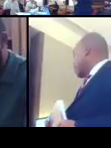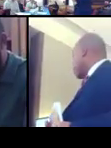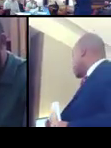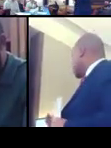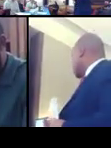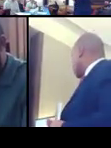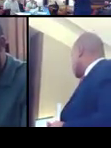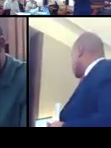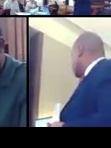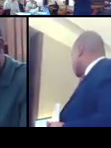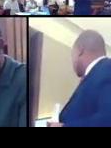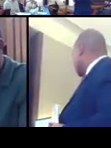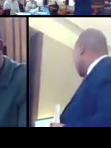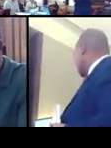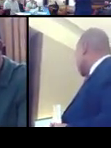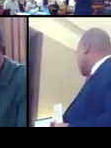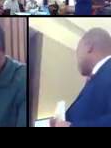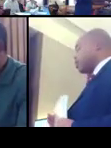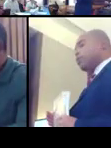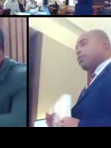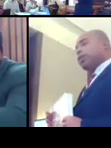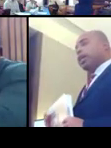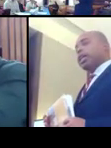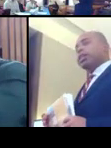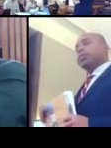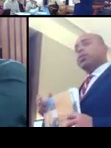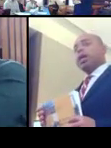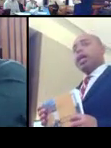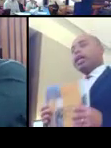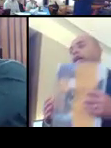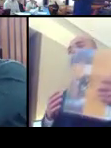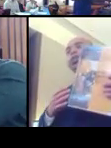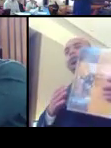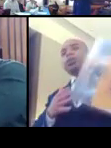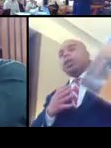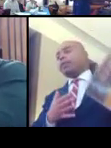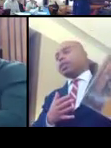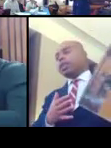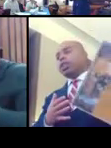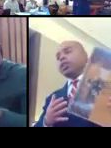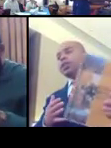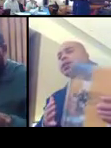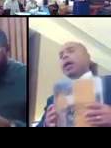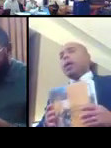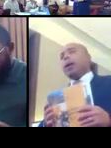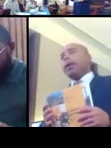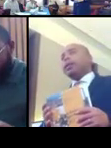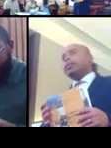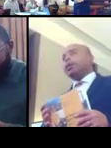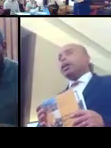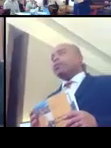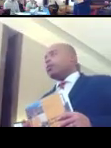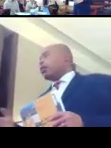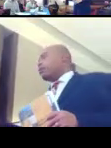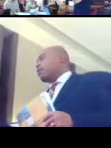that ambassadors have assisted with, and they've been very crucial and key to door knocking, structured conversations,